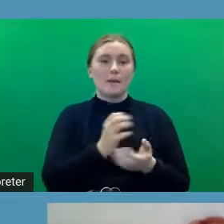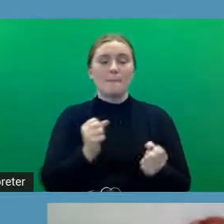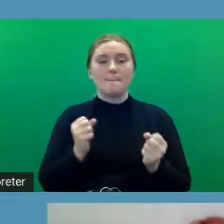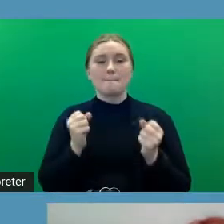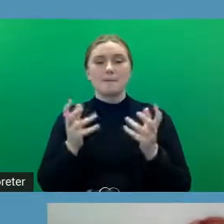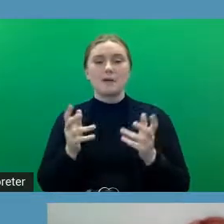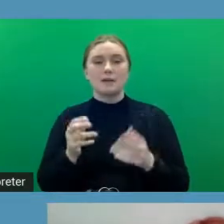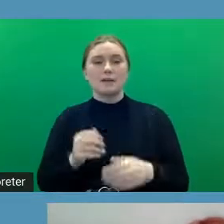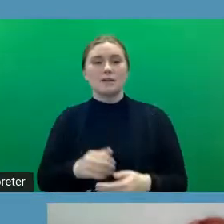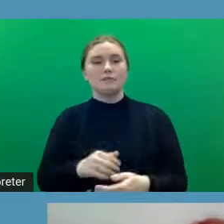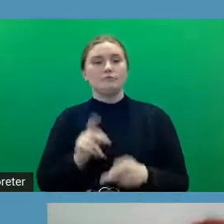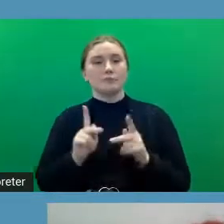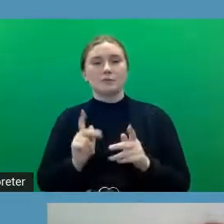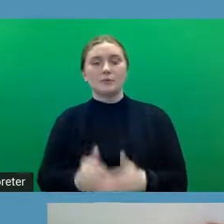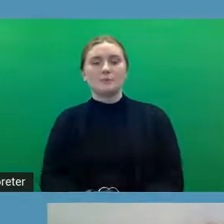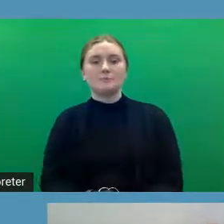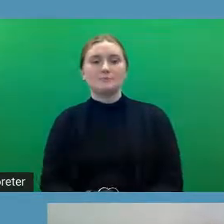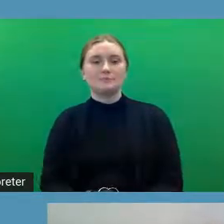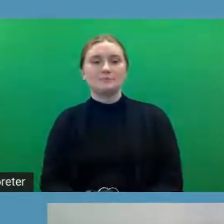Mm-hmm. So,